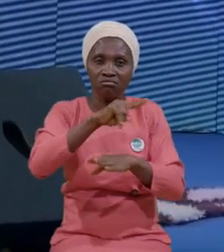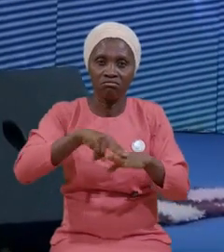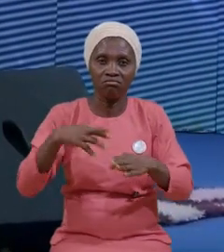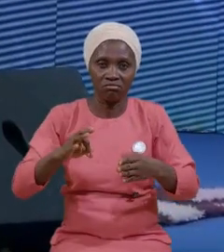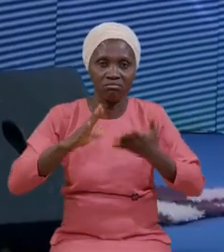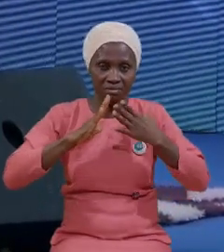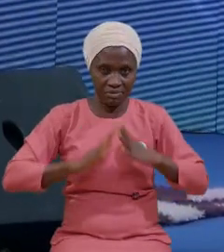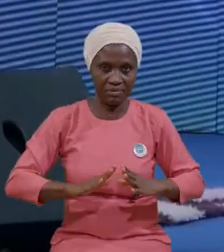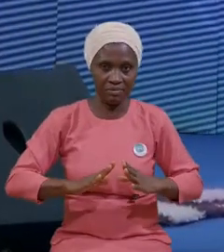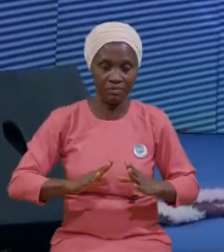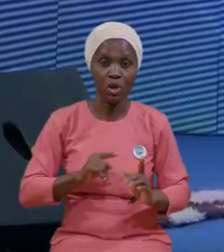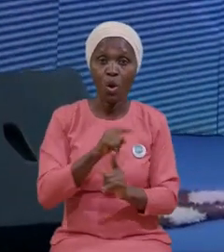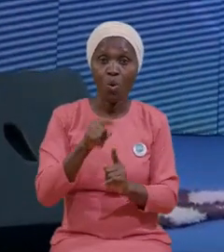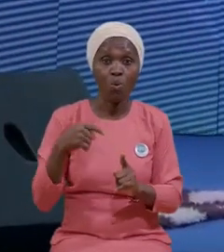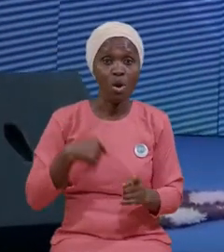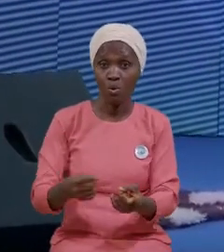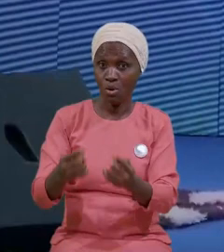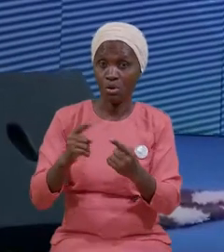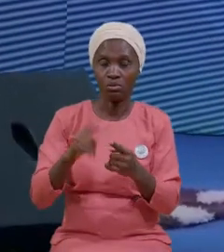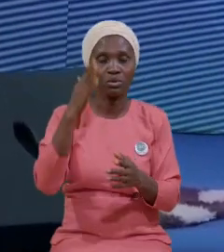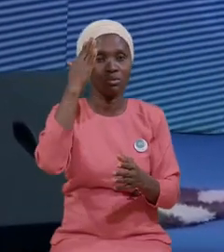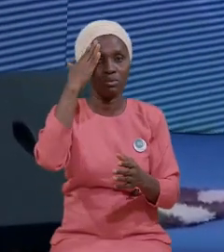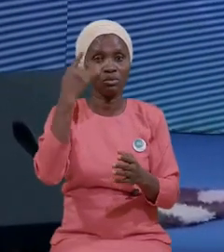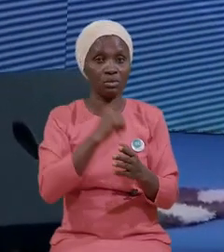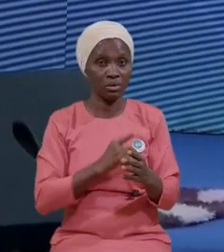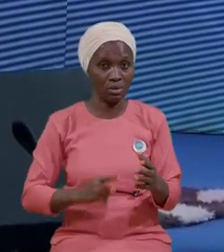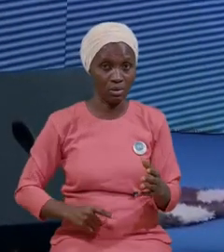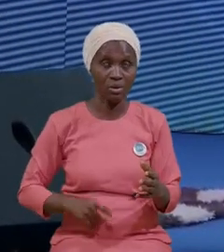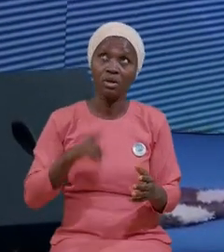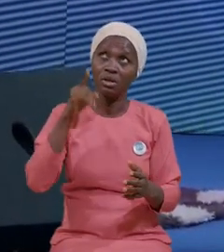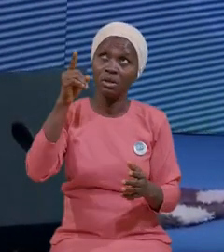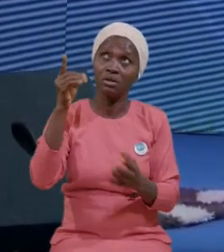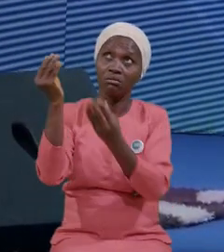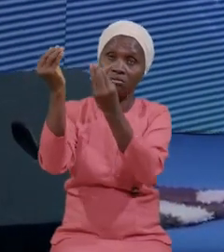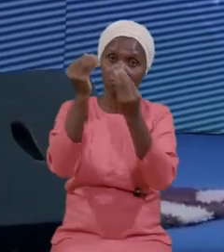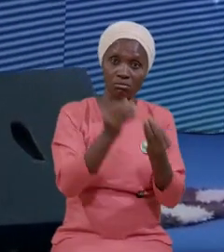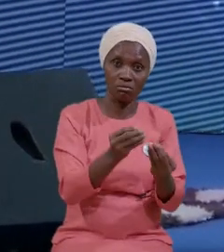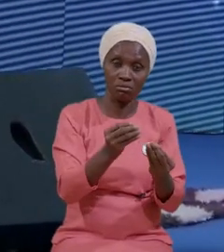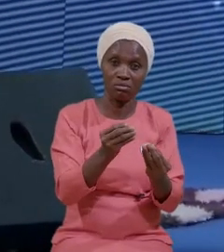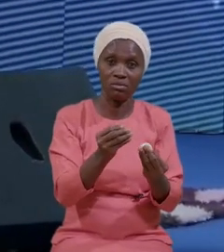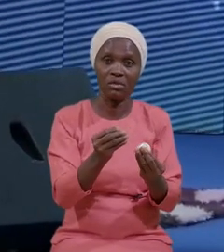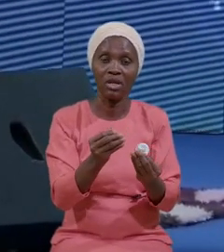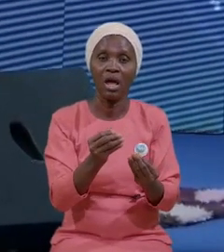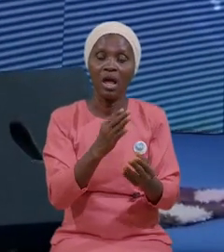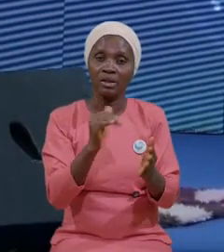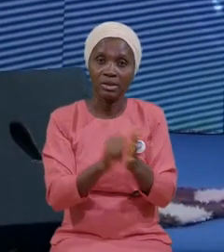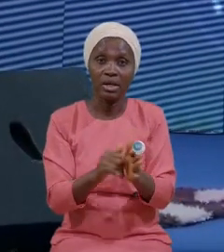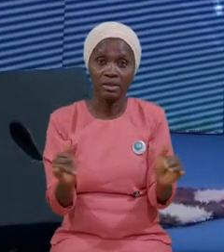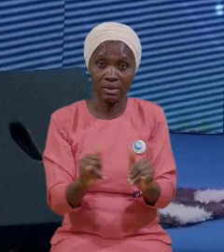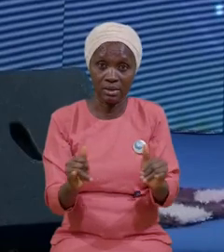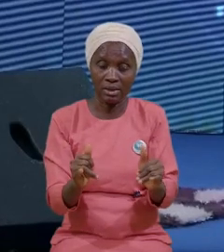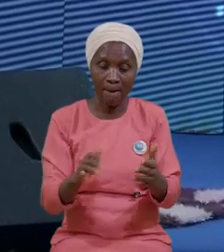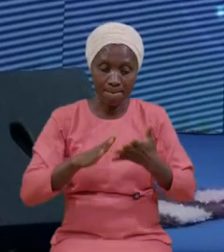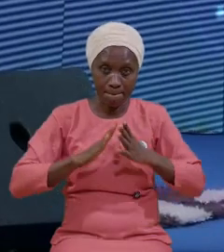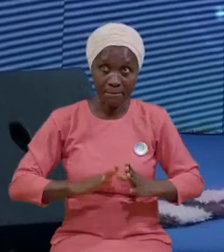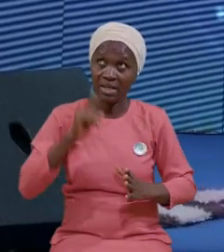And when we come to know the Lord, he transfers and transmits that same peace he has,